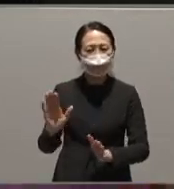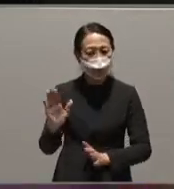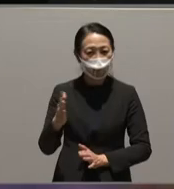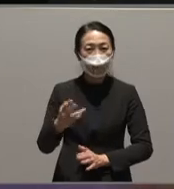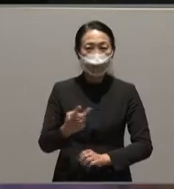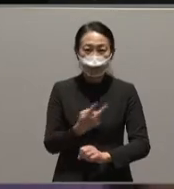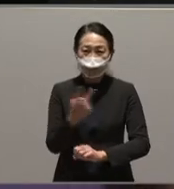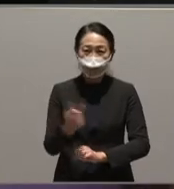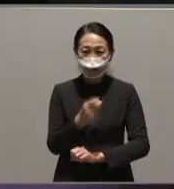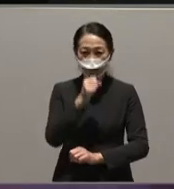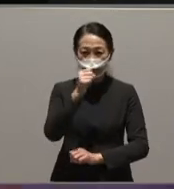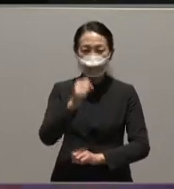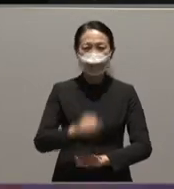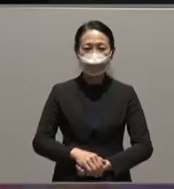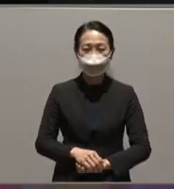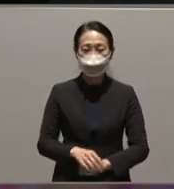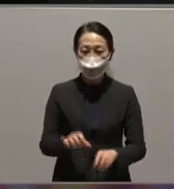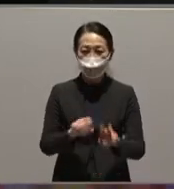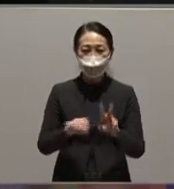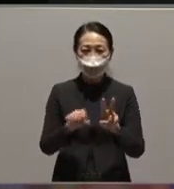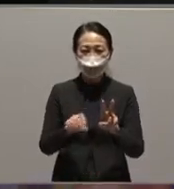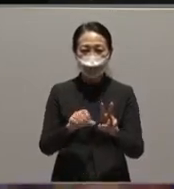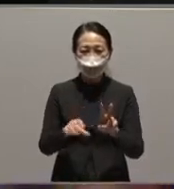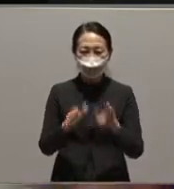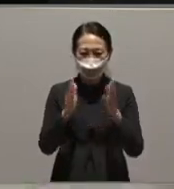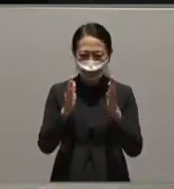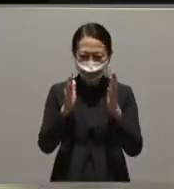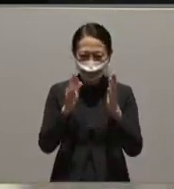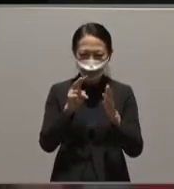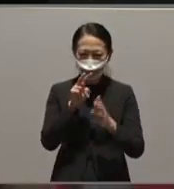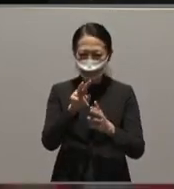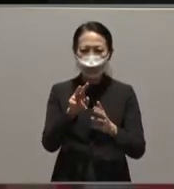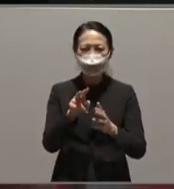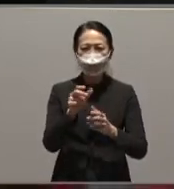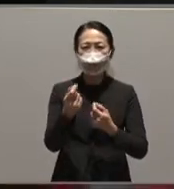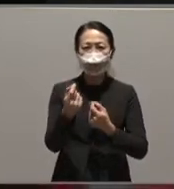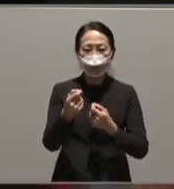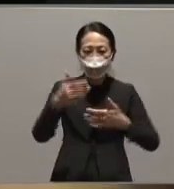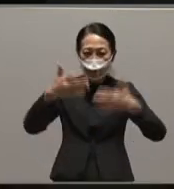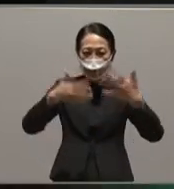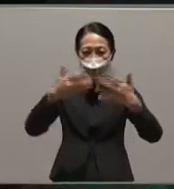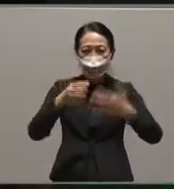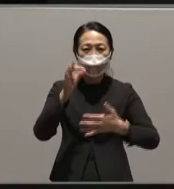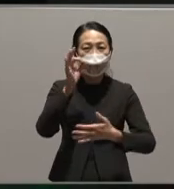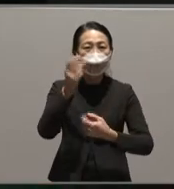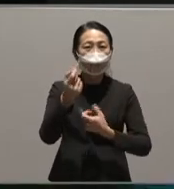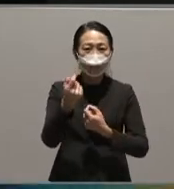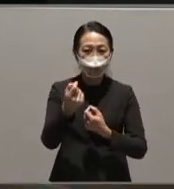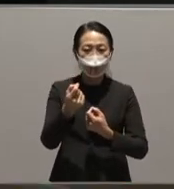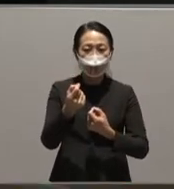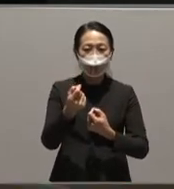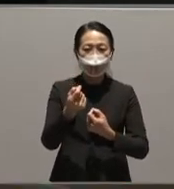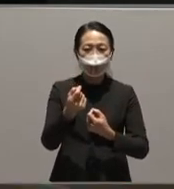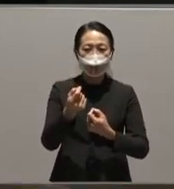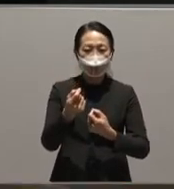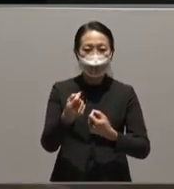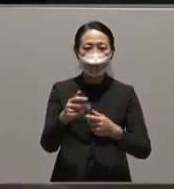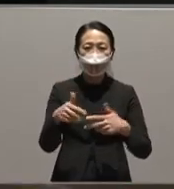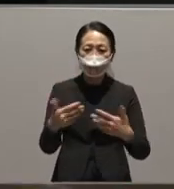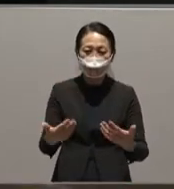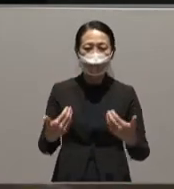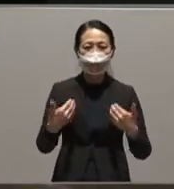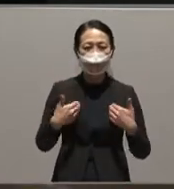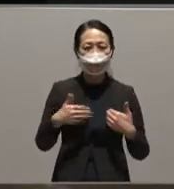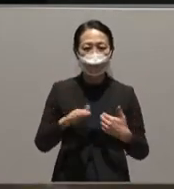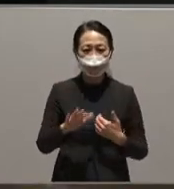our computers. Yeah. And we are always on a screen. Yeah. It's really about unplugging. Yeah, we call the techno stress. Joke.